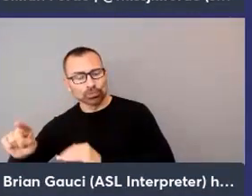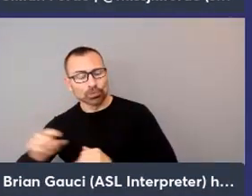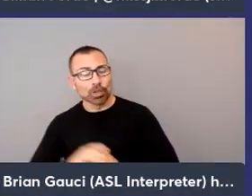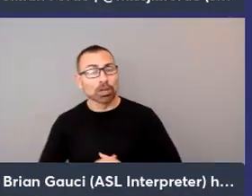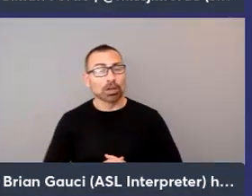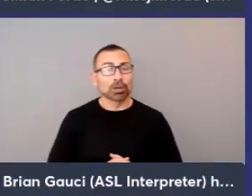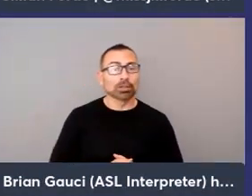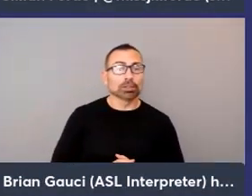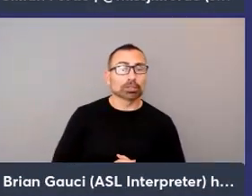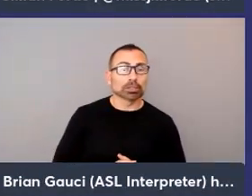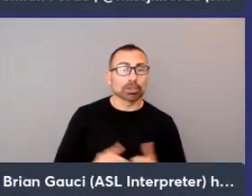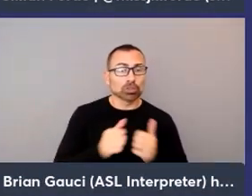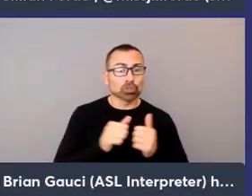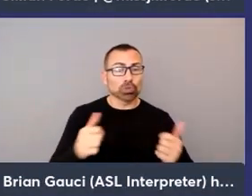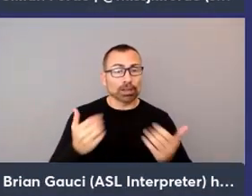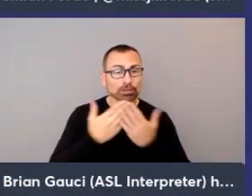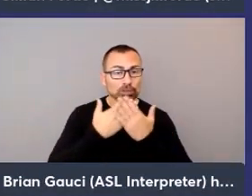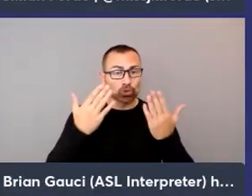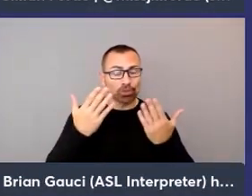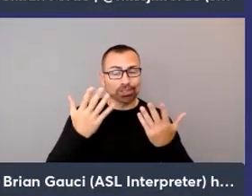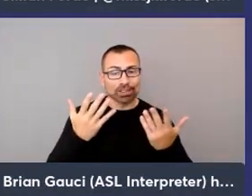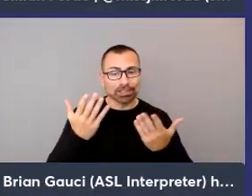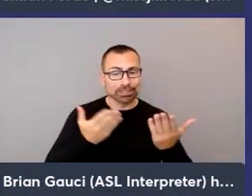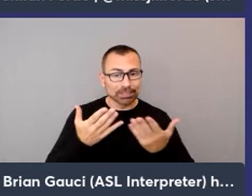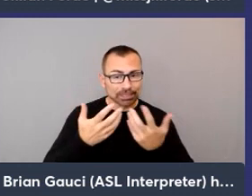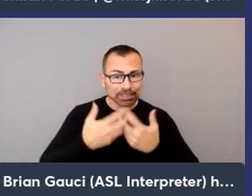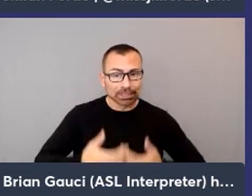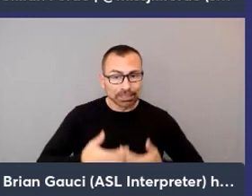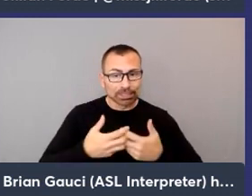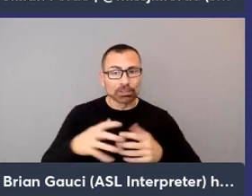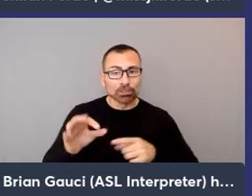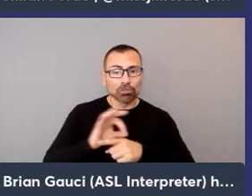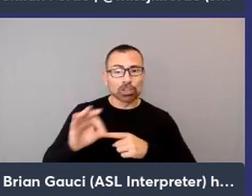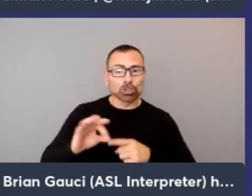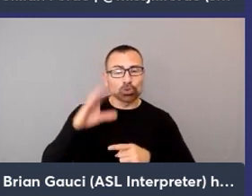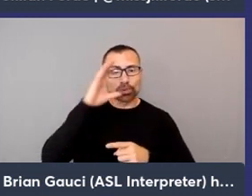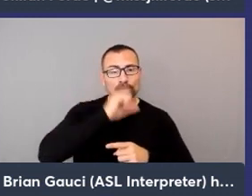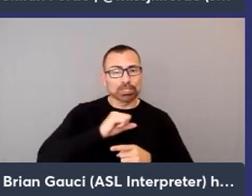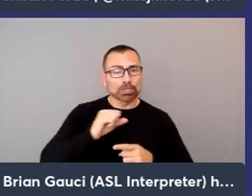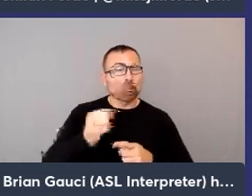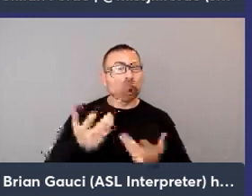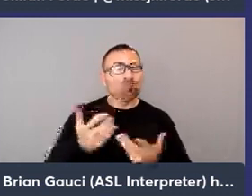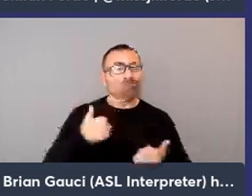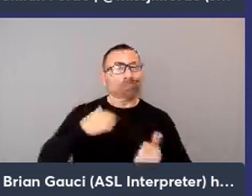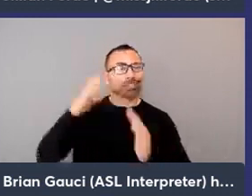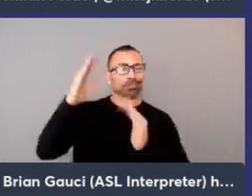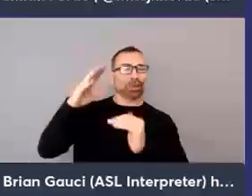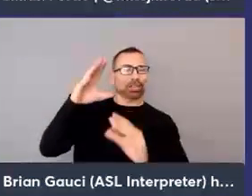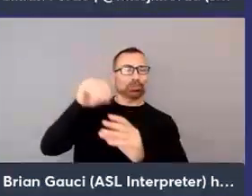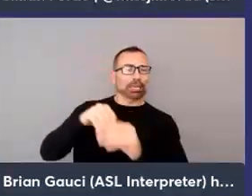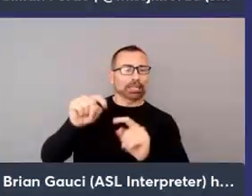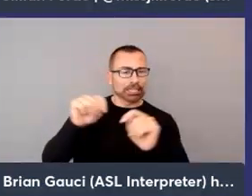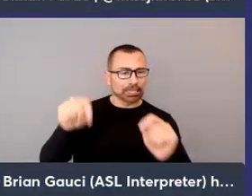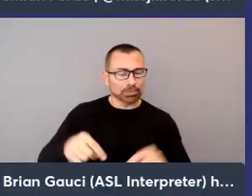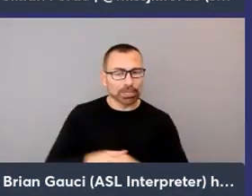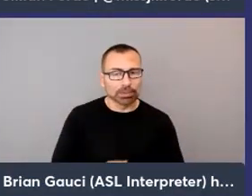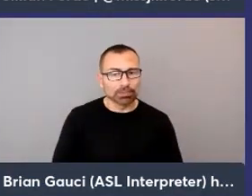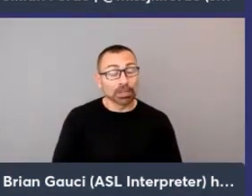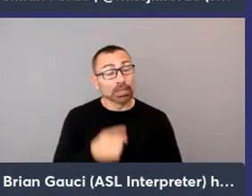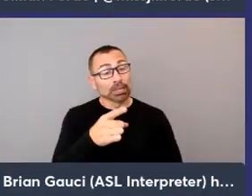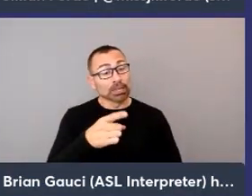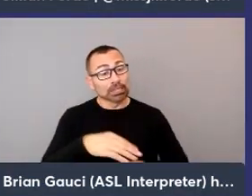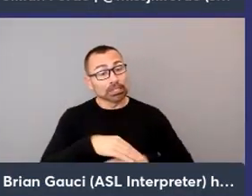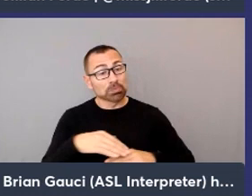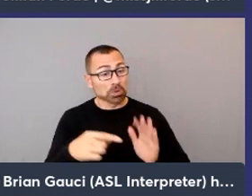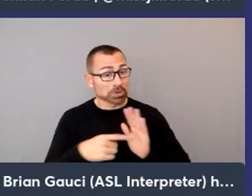the serverless function, we're missing what we expect to have in the template. And so this is a very basic example. You know, most customers